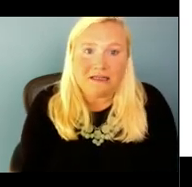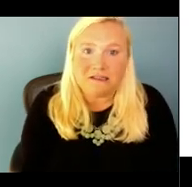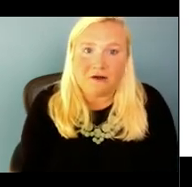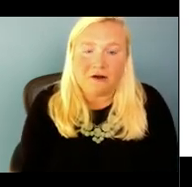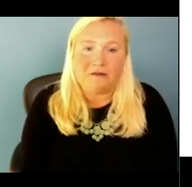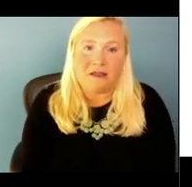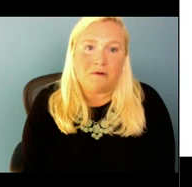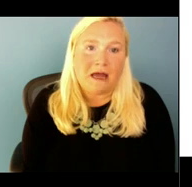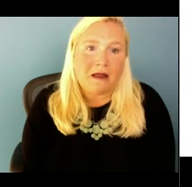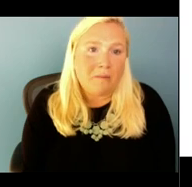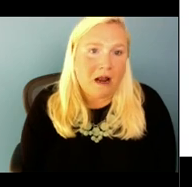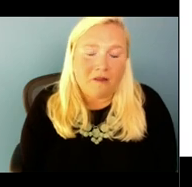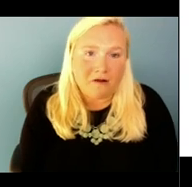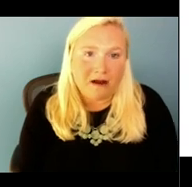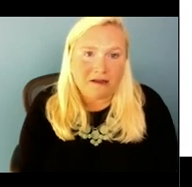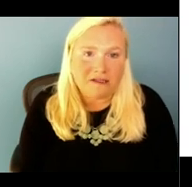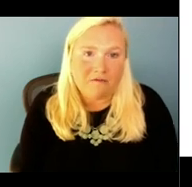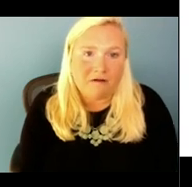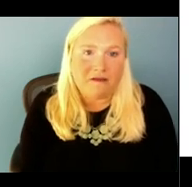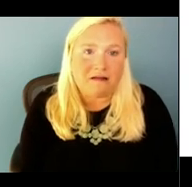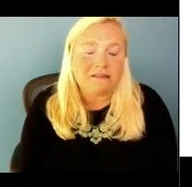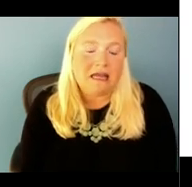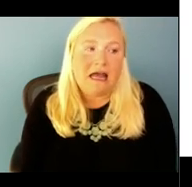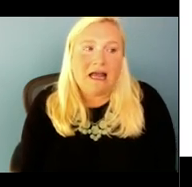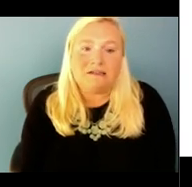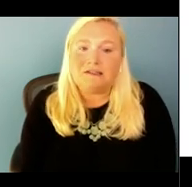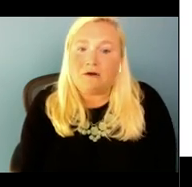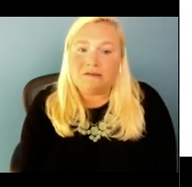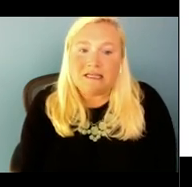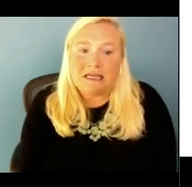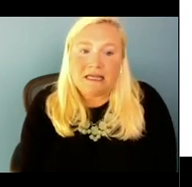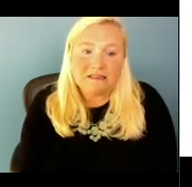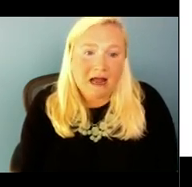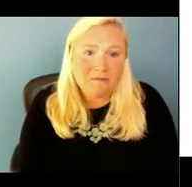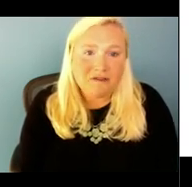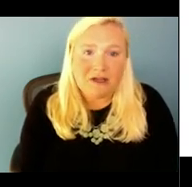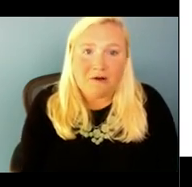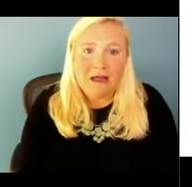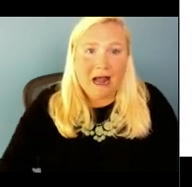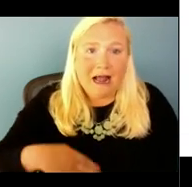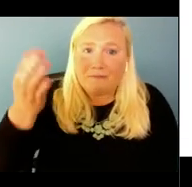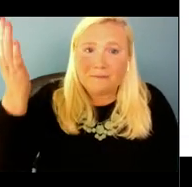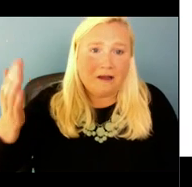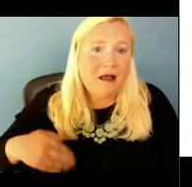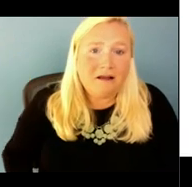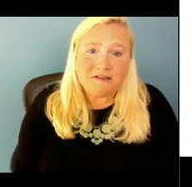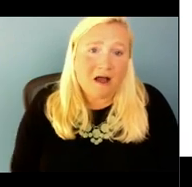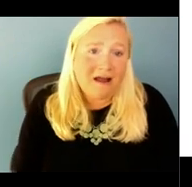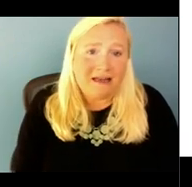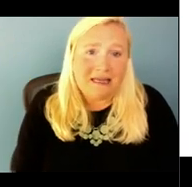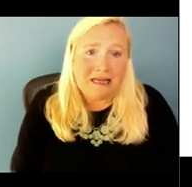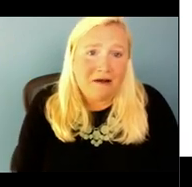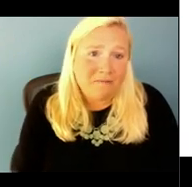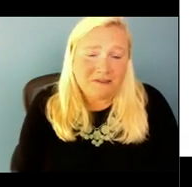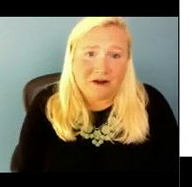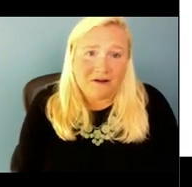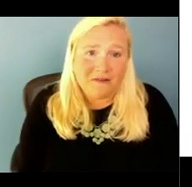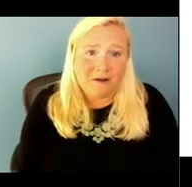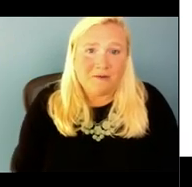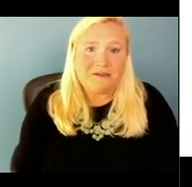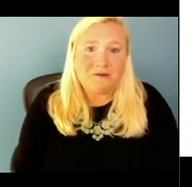the training in stuttering that you get in other areas of our field. And so take the time to, Scott and